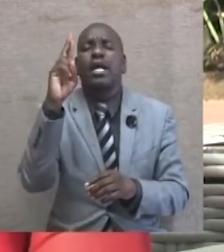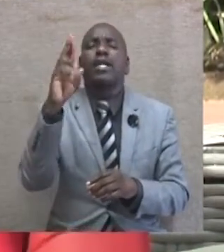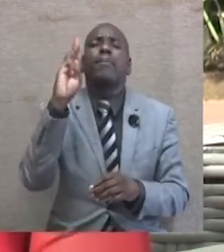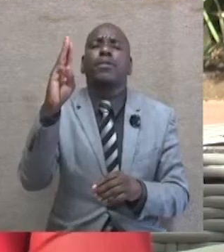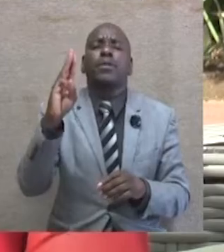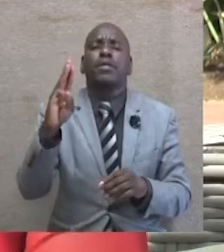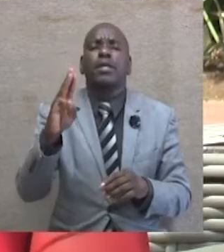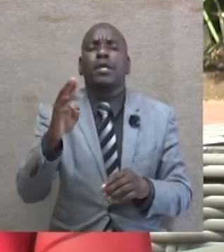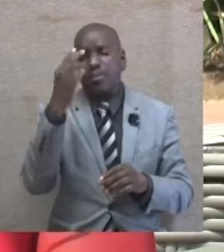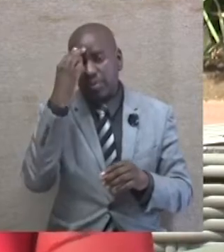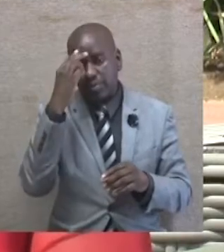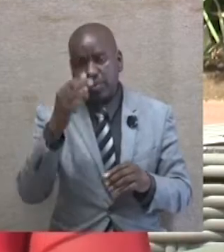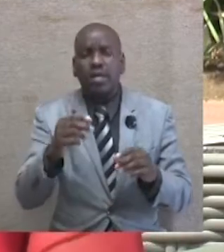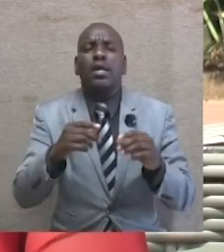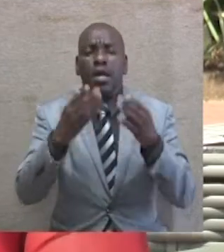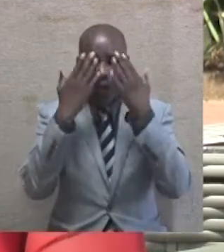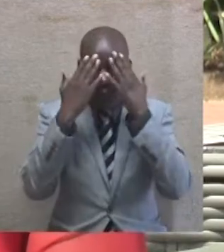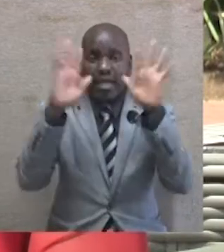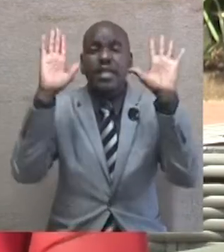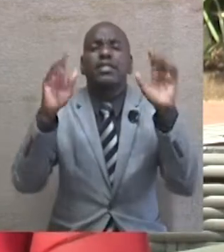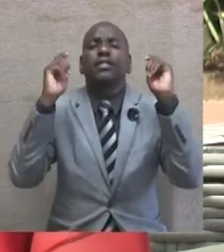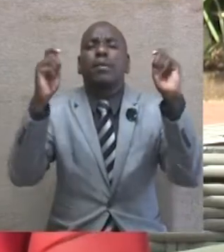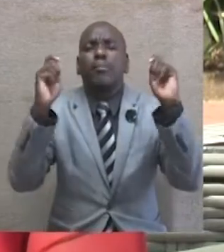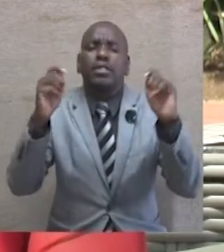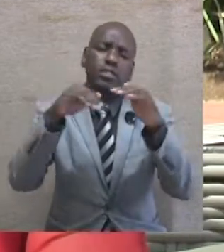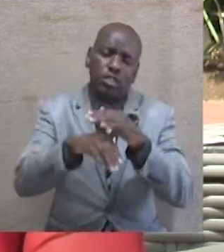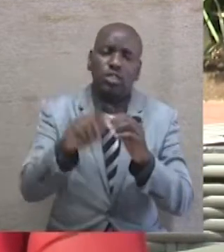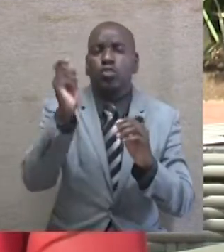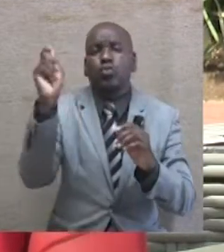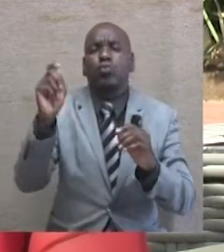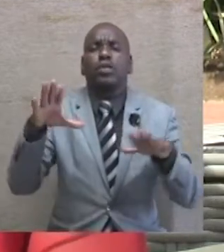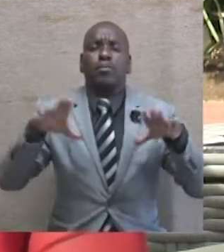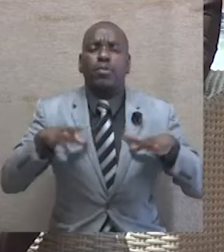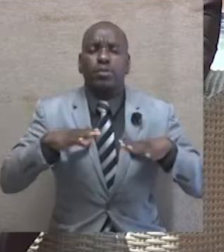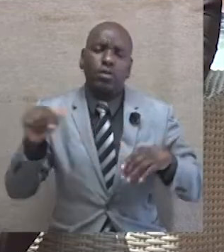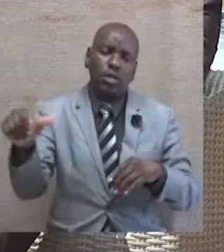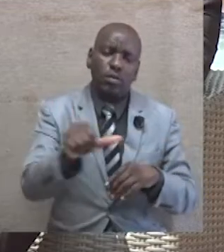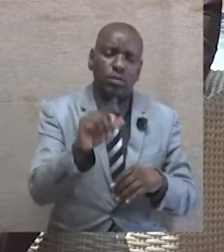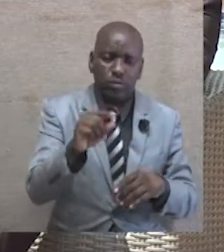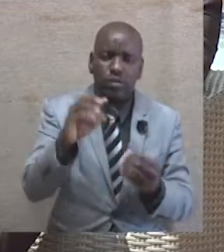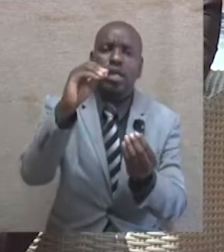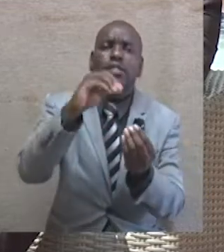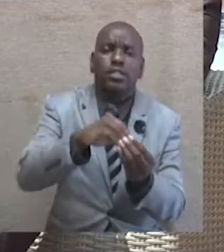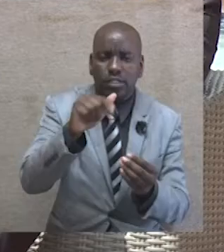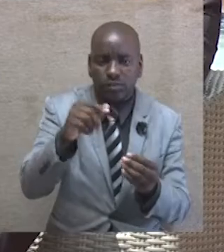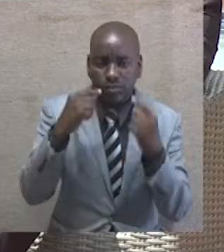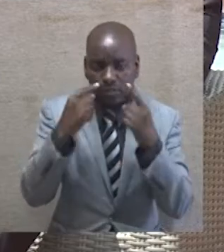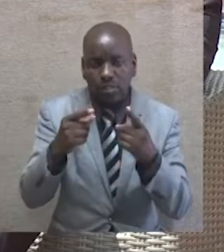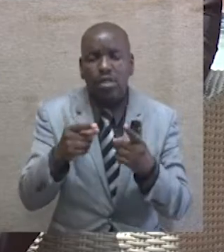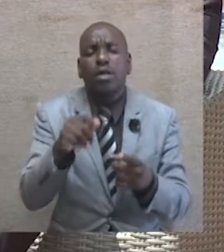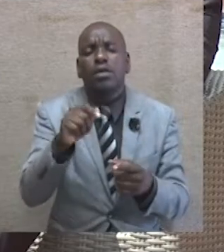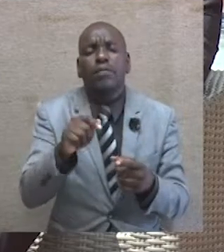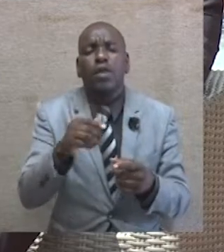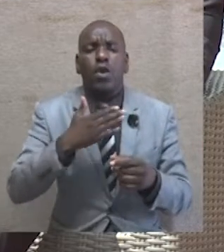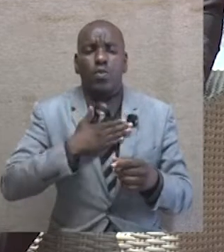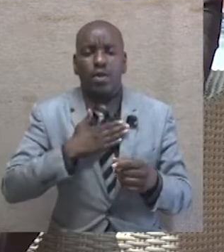important that they hold awareness campaigns in schools because it's really necessary. Maybe I can come in as an addition to